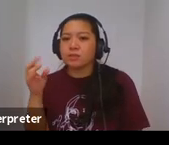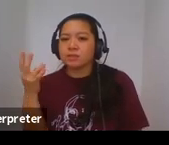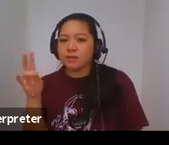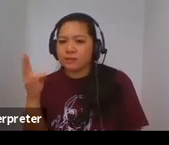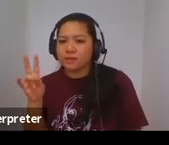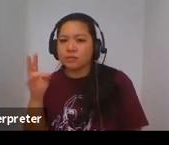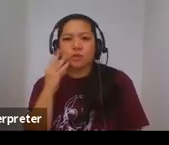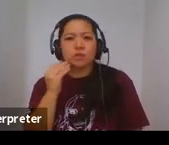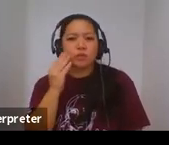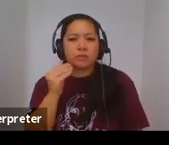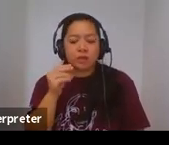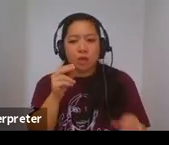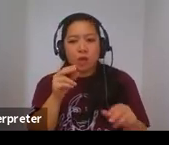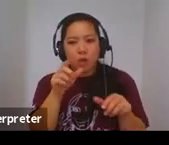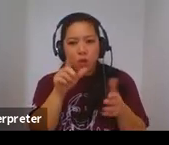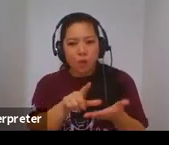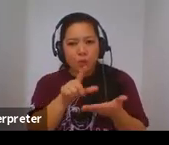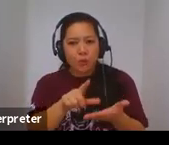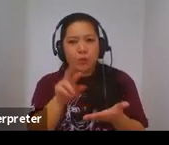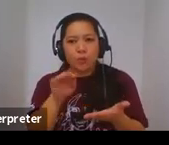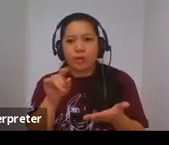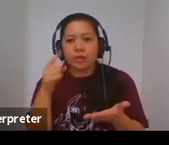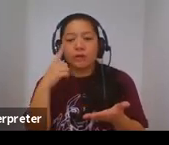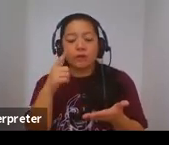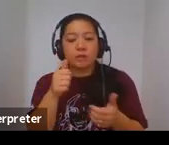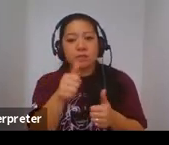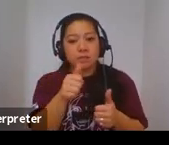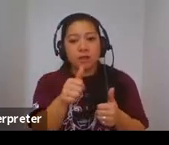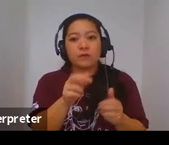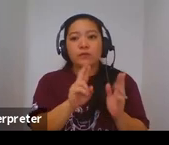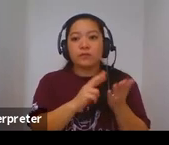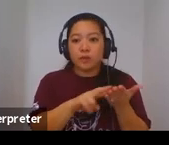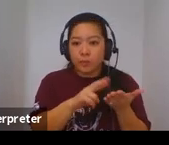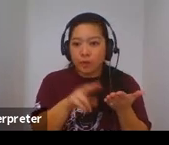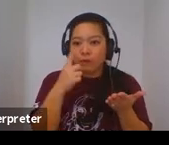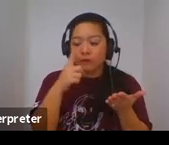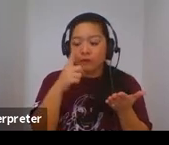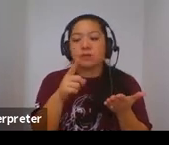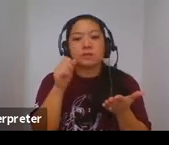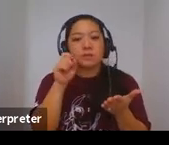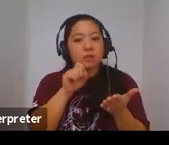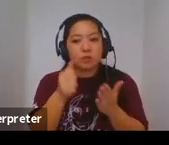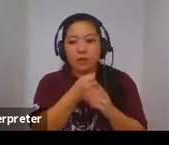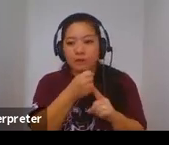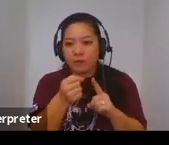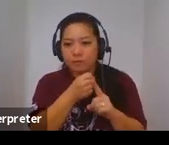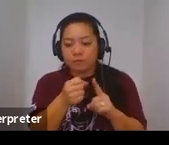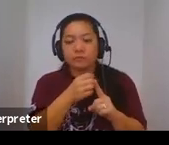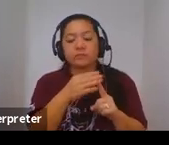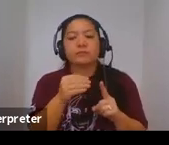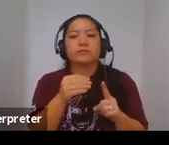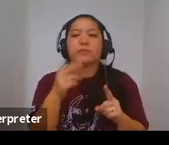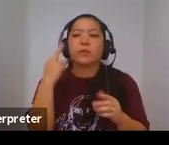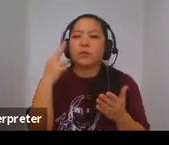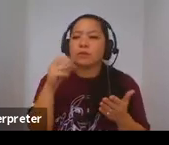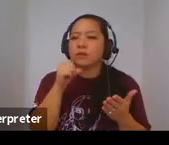a lower rate of self-reported sexual violence, rape or sexual assault. Again, realize